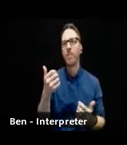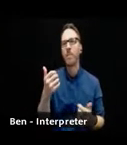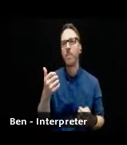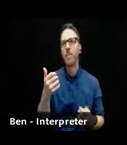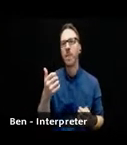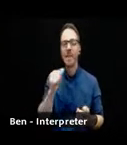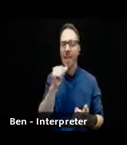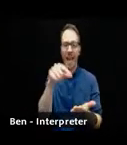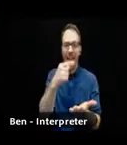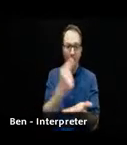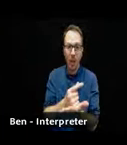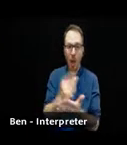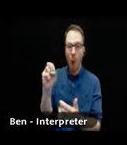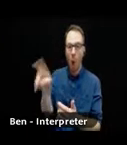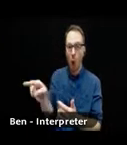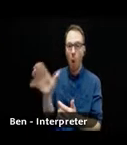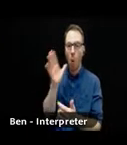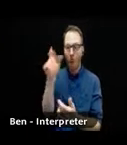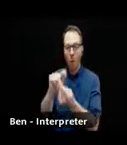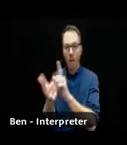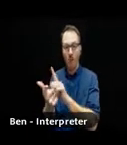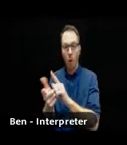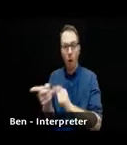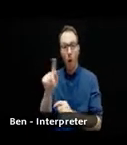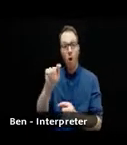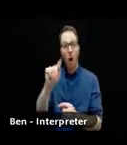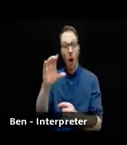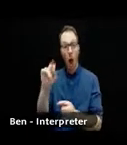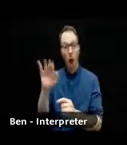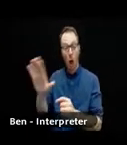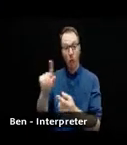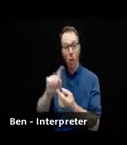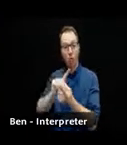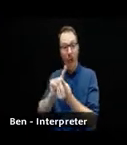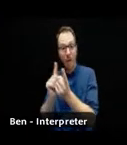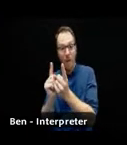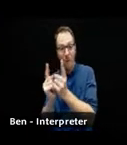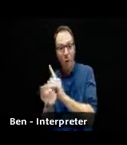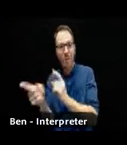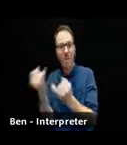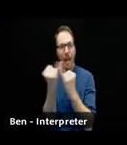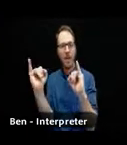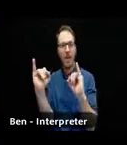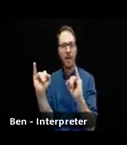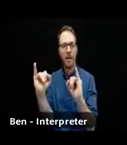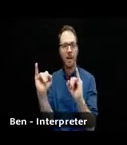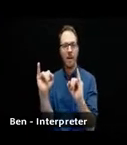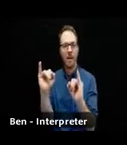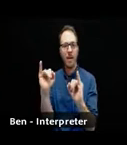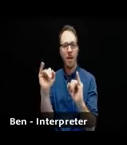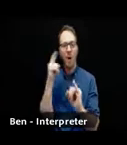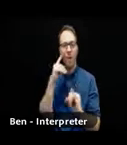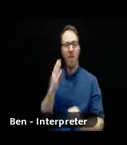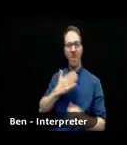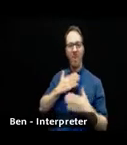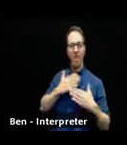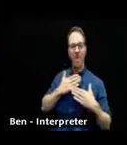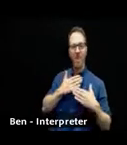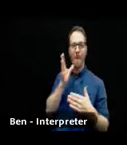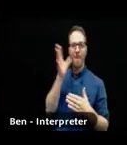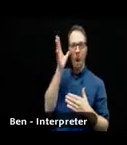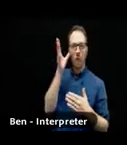guarantee that Connor was going to be transformed, right? Connor's transformation process was an independent thing to their personal feelings of